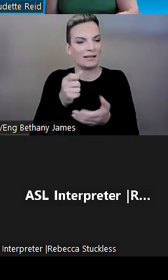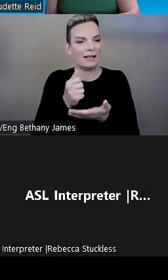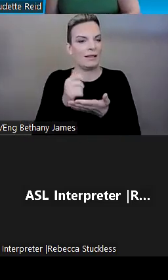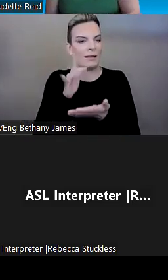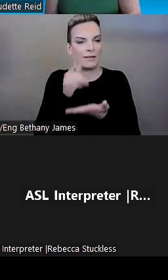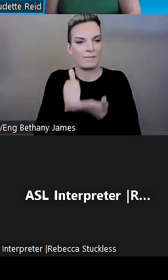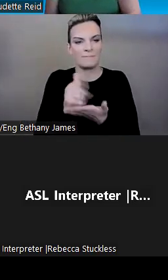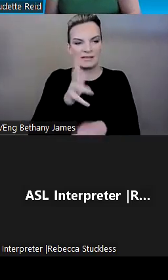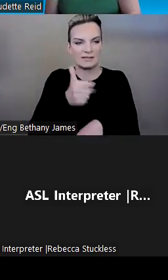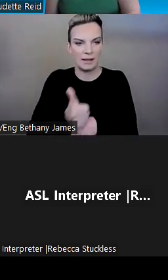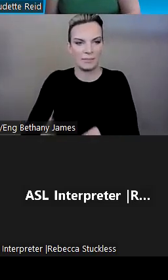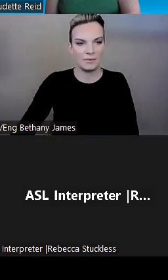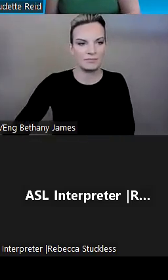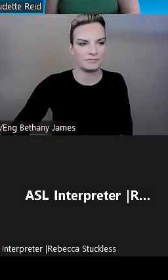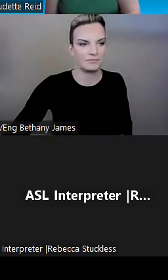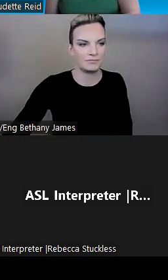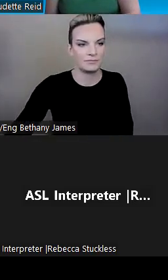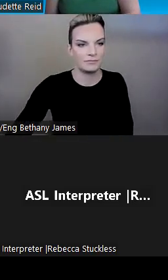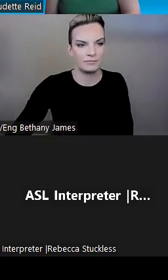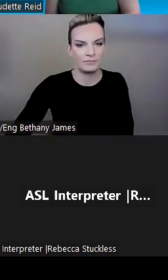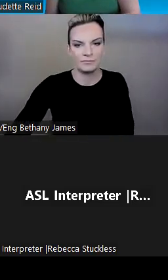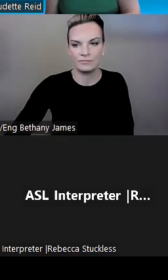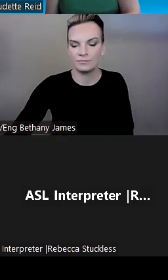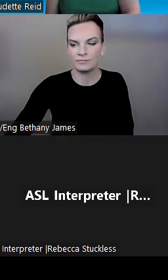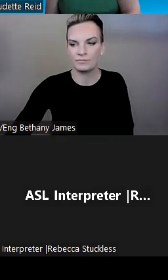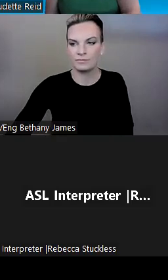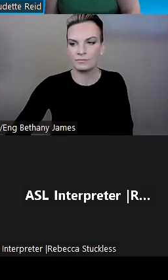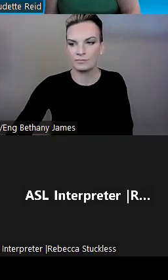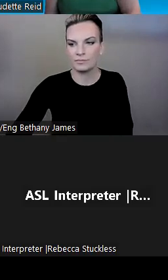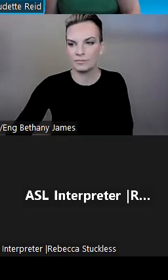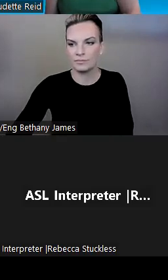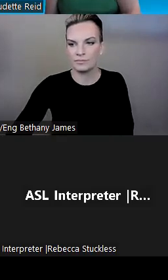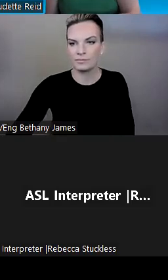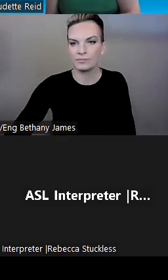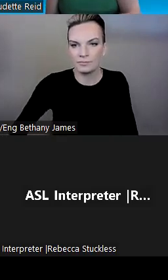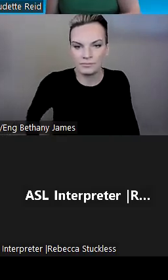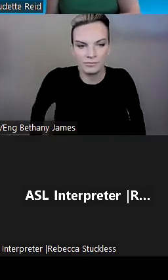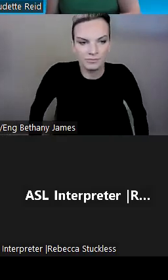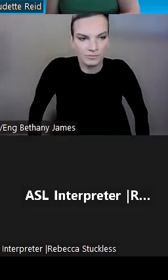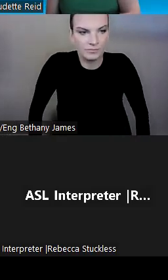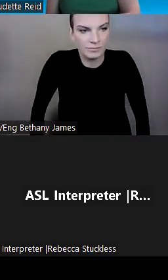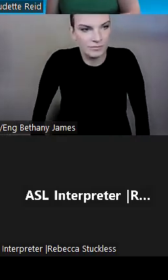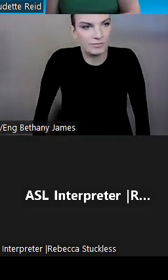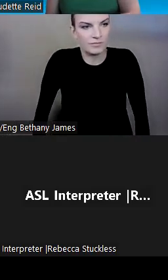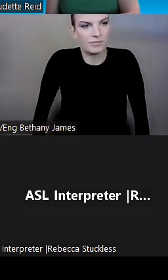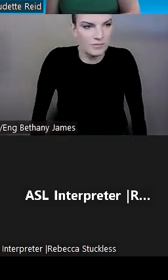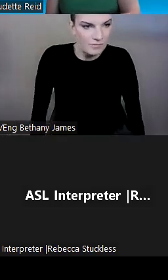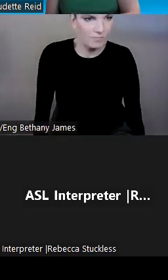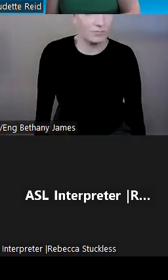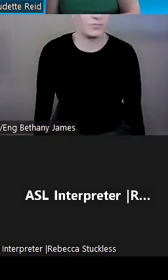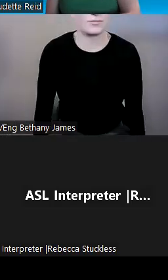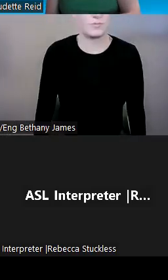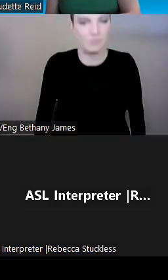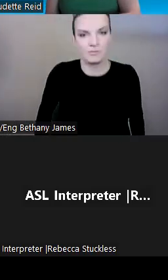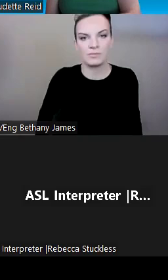up and to set up different profiles. Now, sound recognition listens for certain